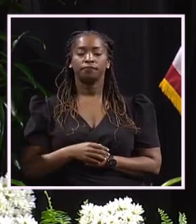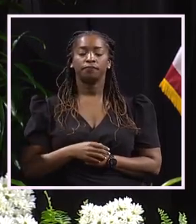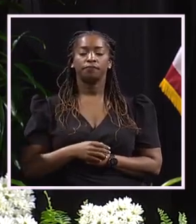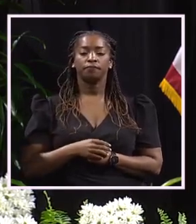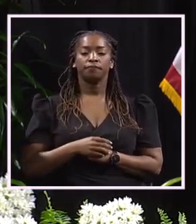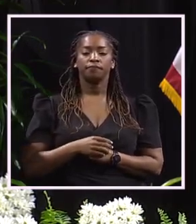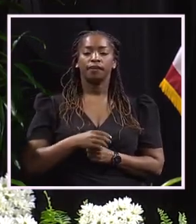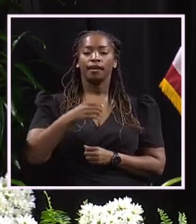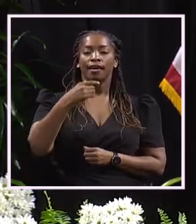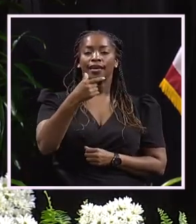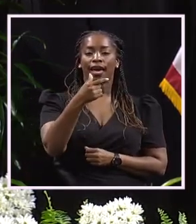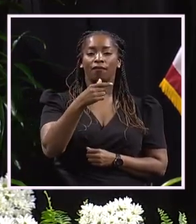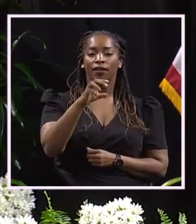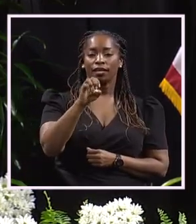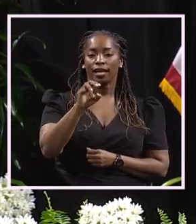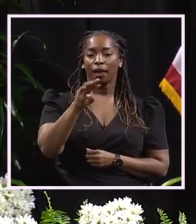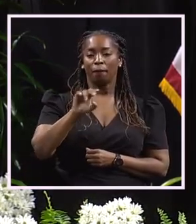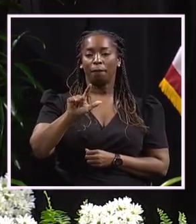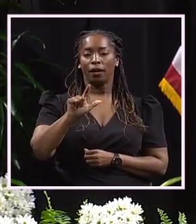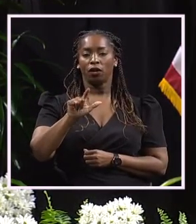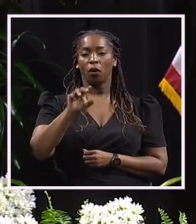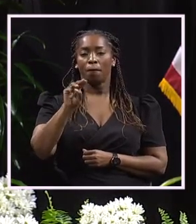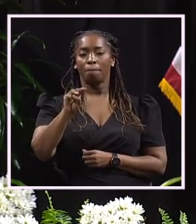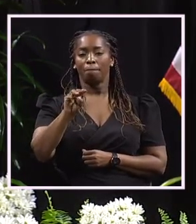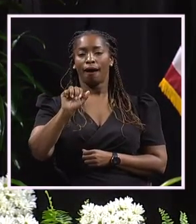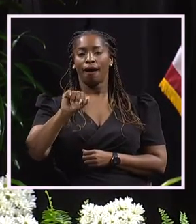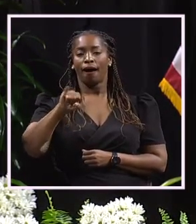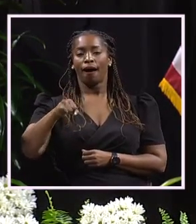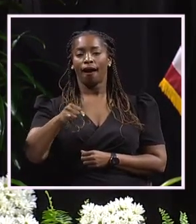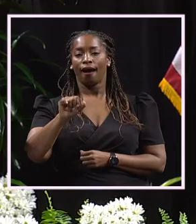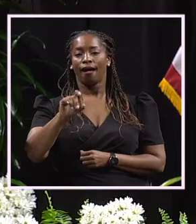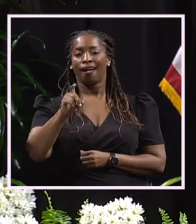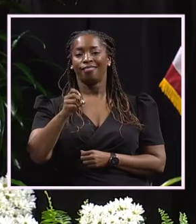Gavin Emmanuel Mahavir,